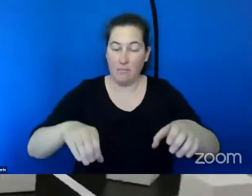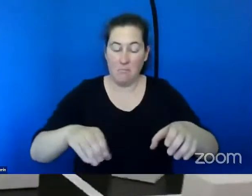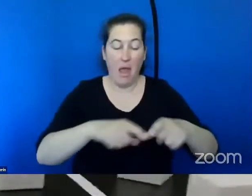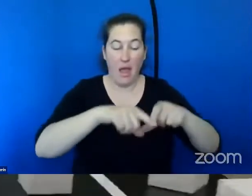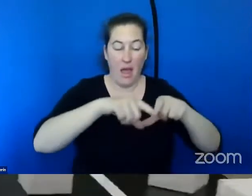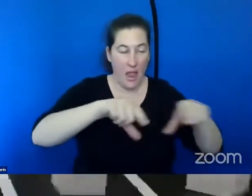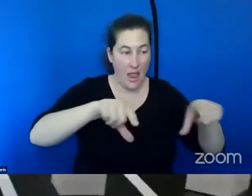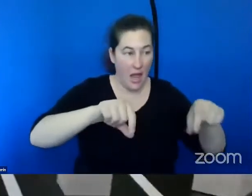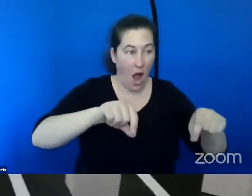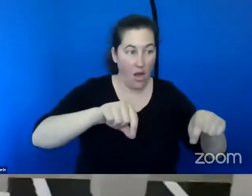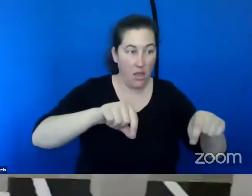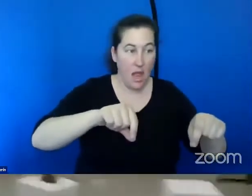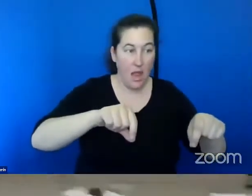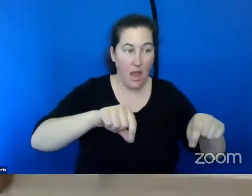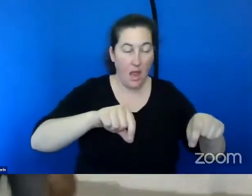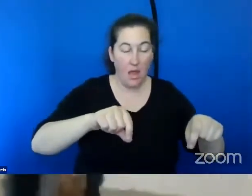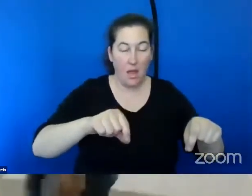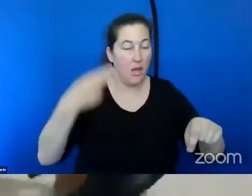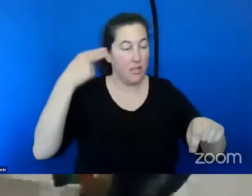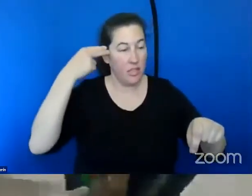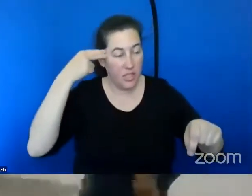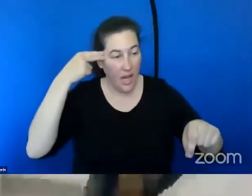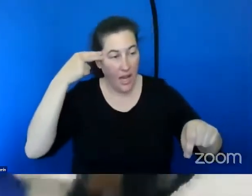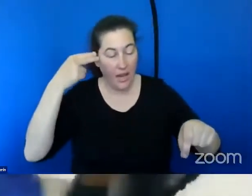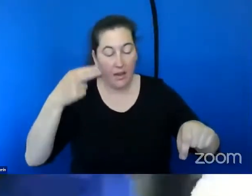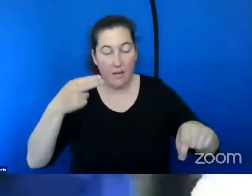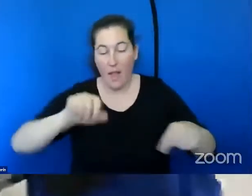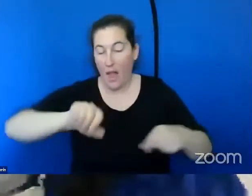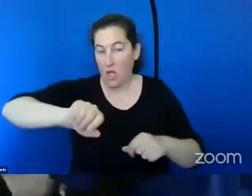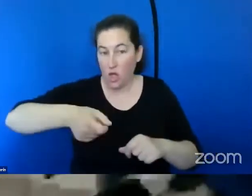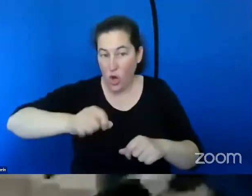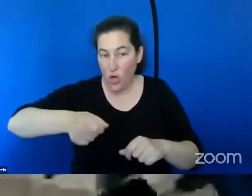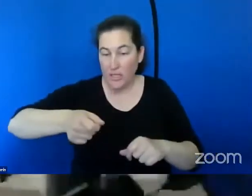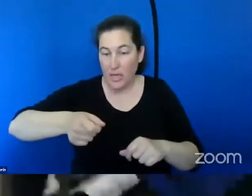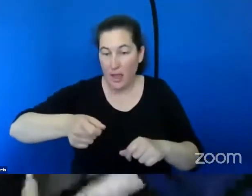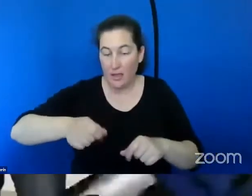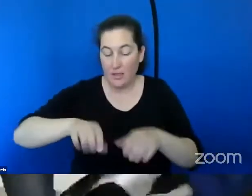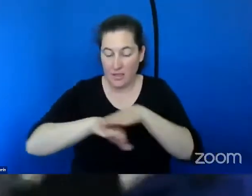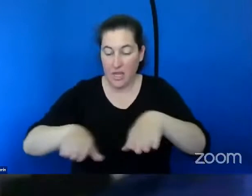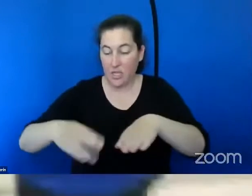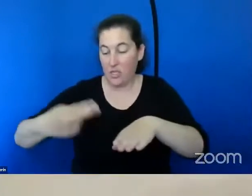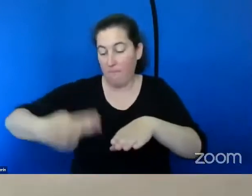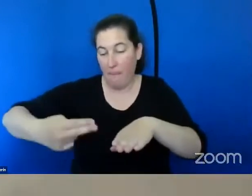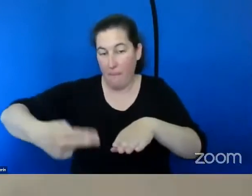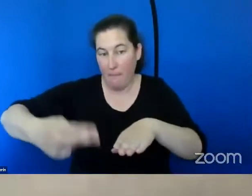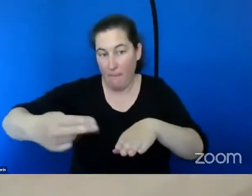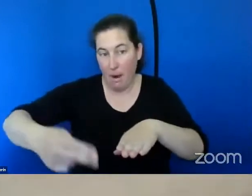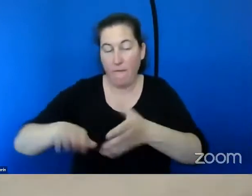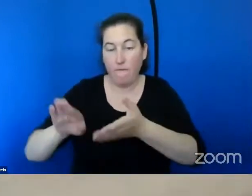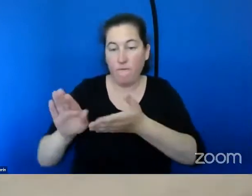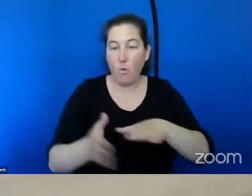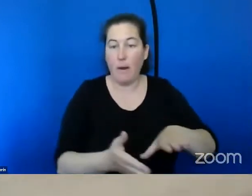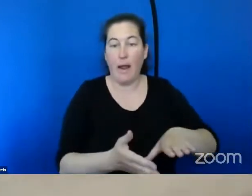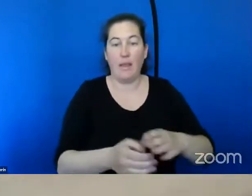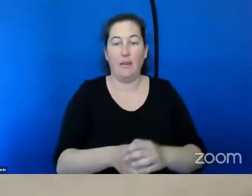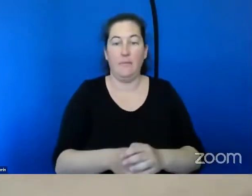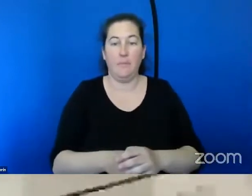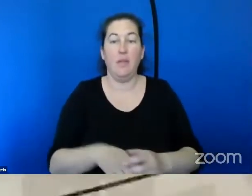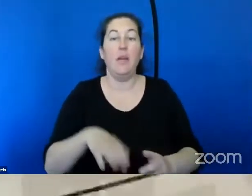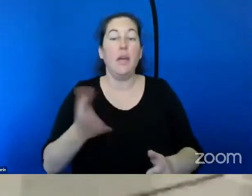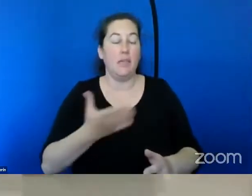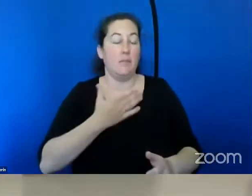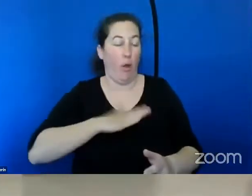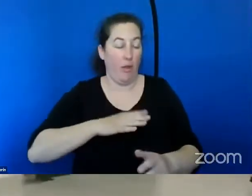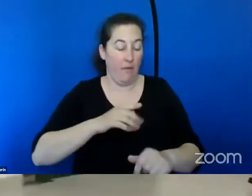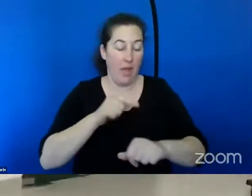position. Good. Now he's finding speed. Now he's finding good pace. This could be under 3 minutes, Roland. Yes, and it's the